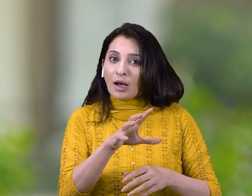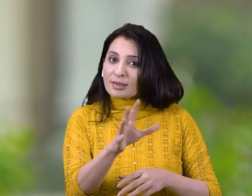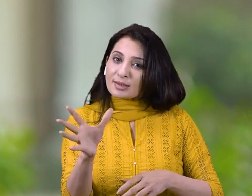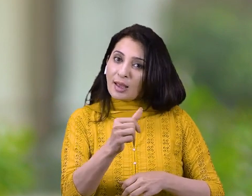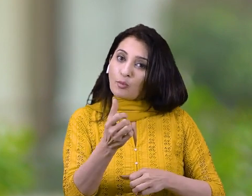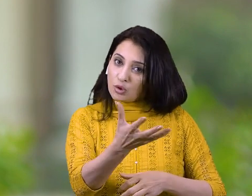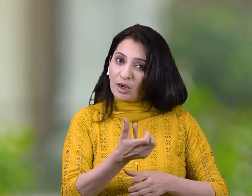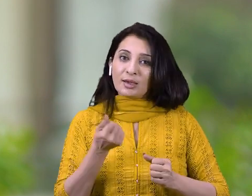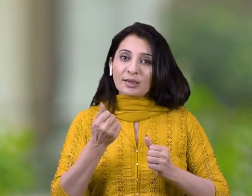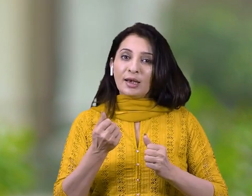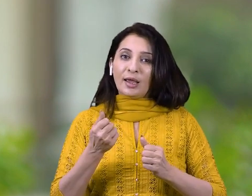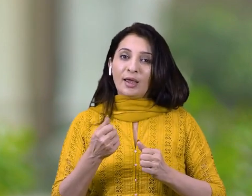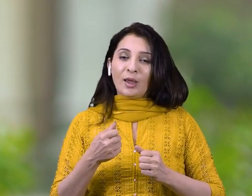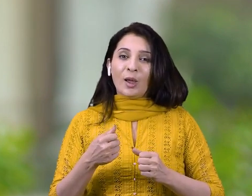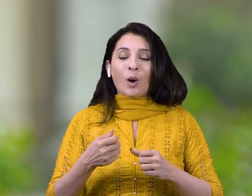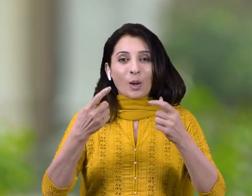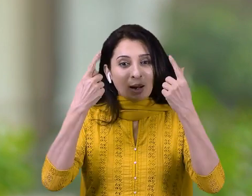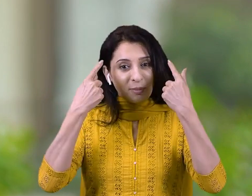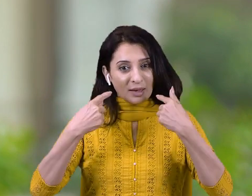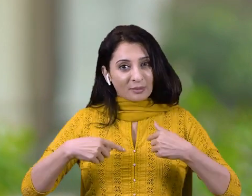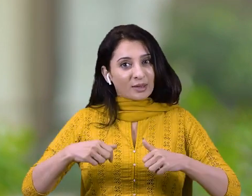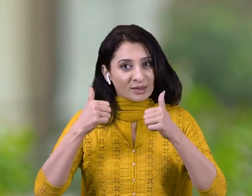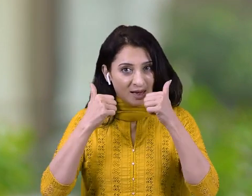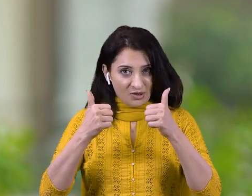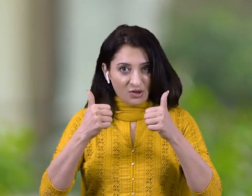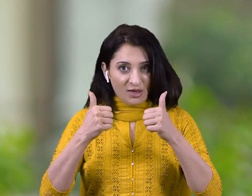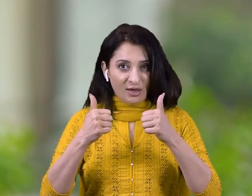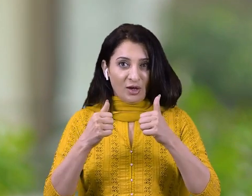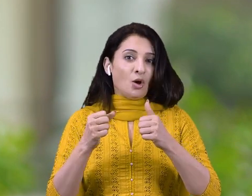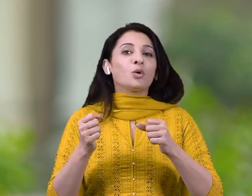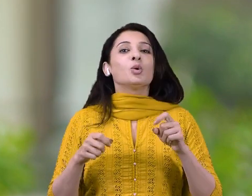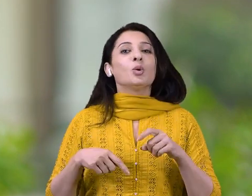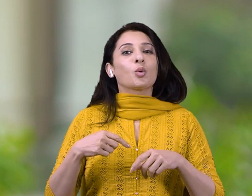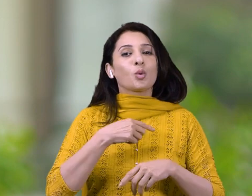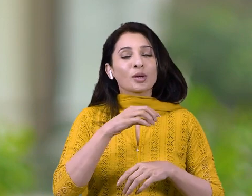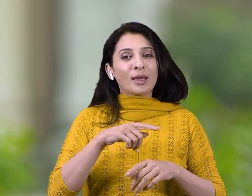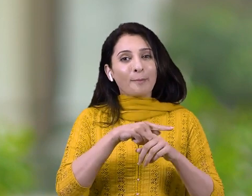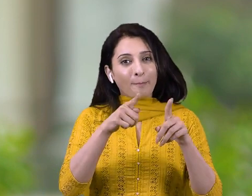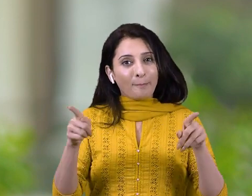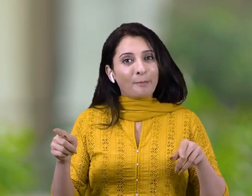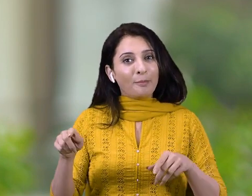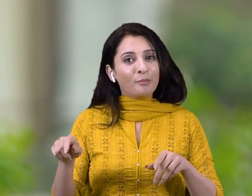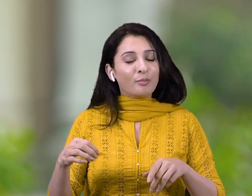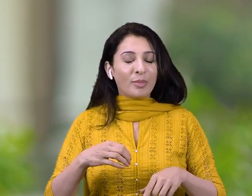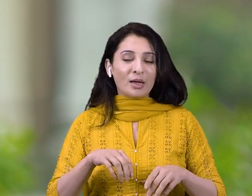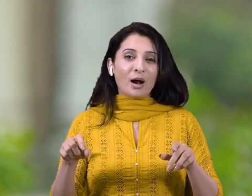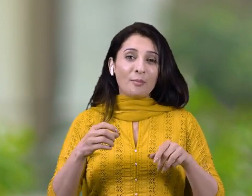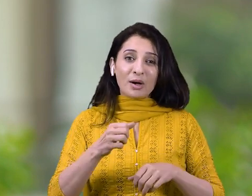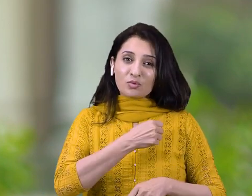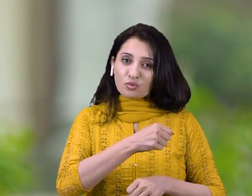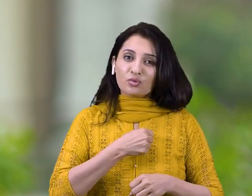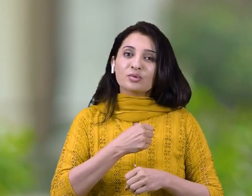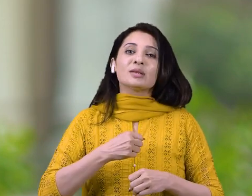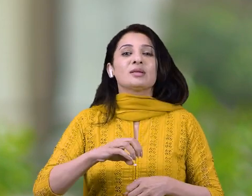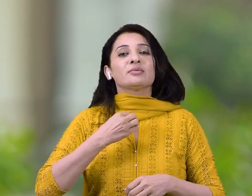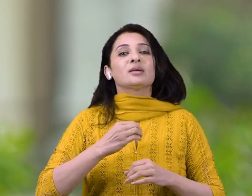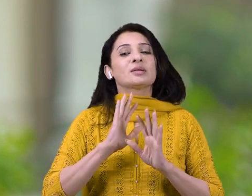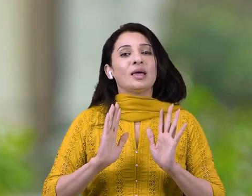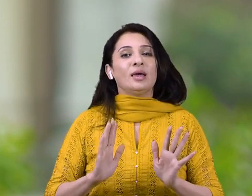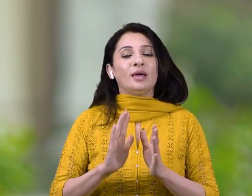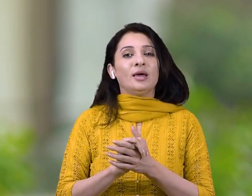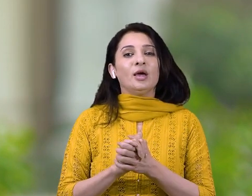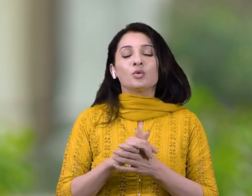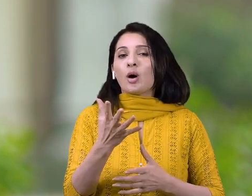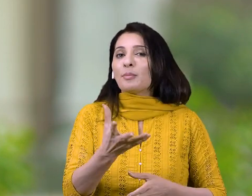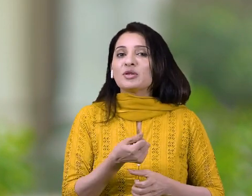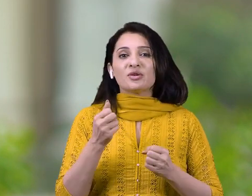when you are a good human being to other people, when you have empathy inside of you, and you know how to interact with others, there is